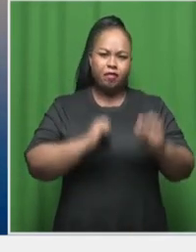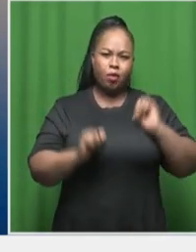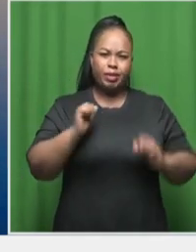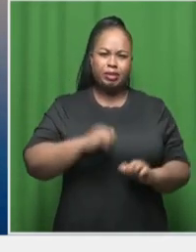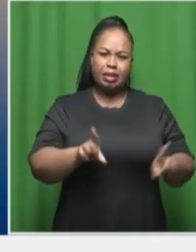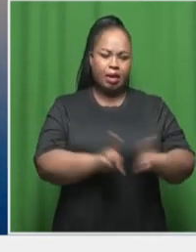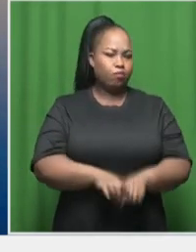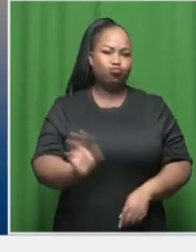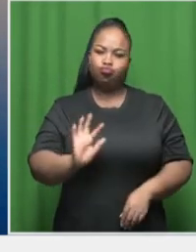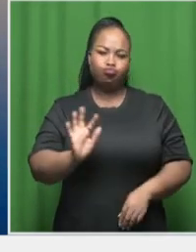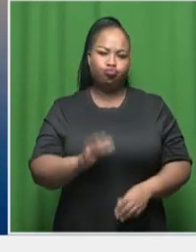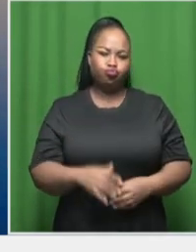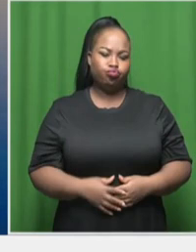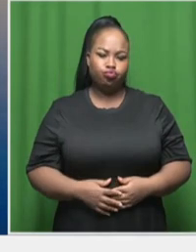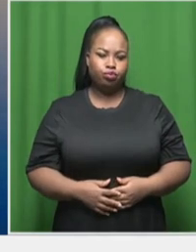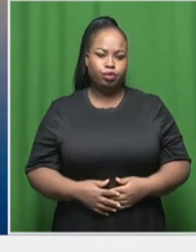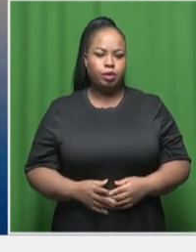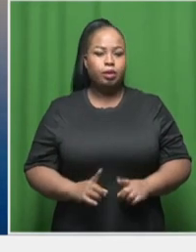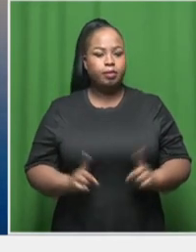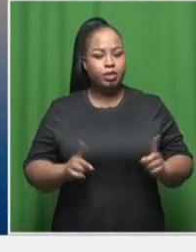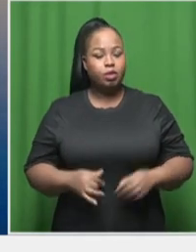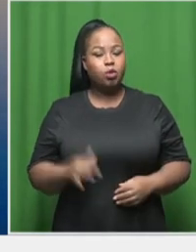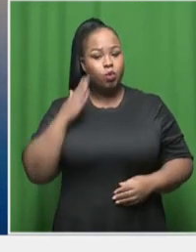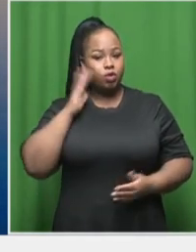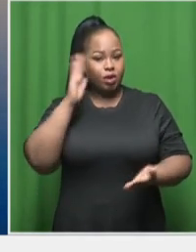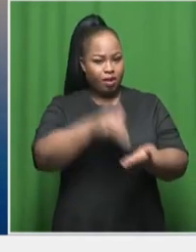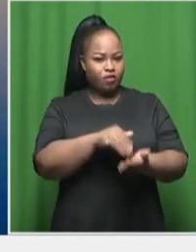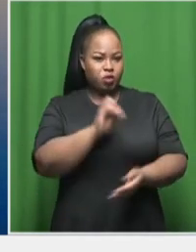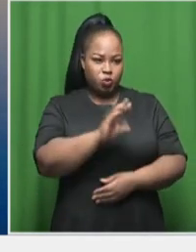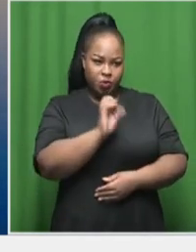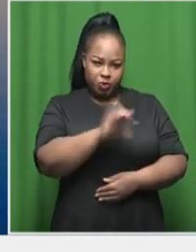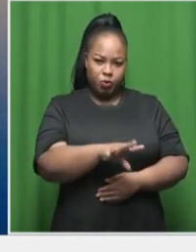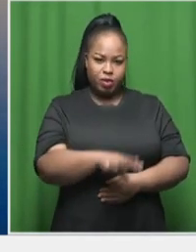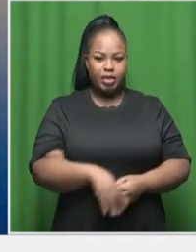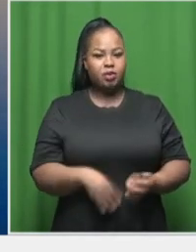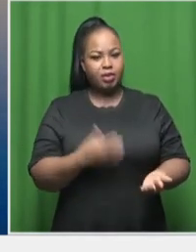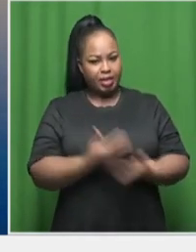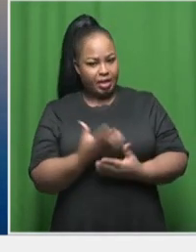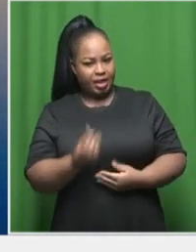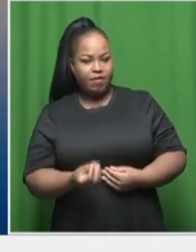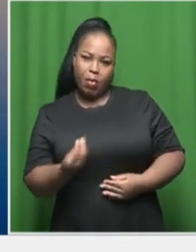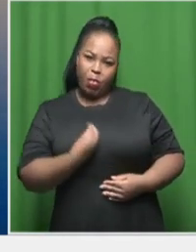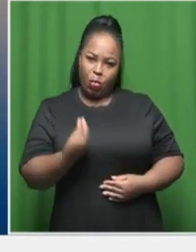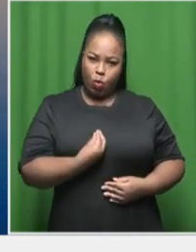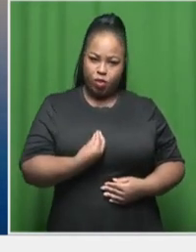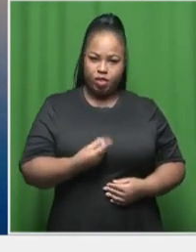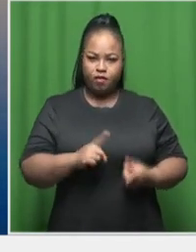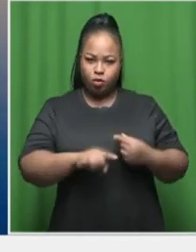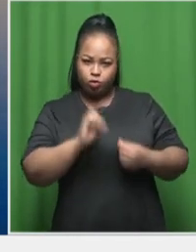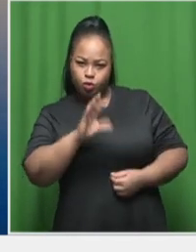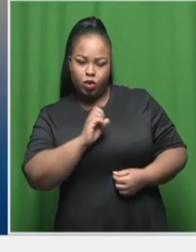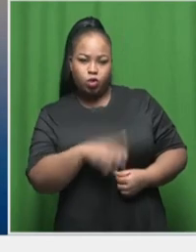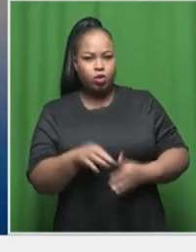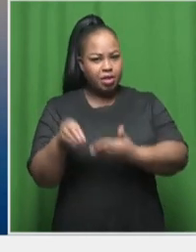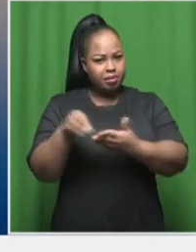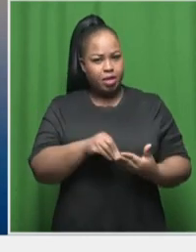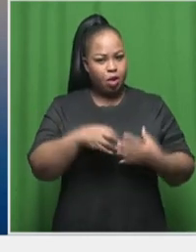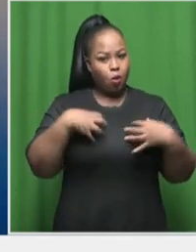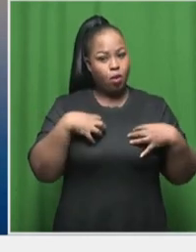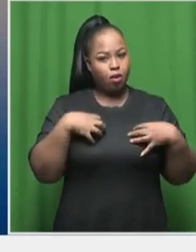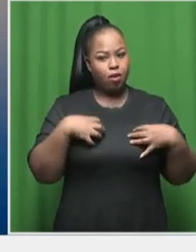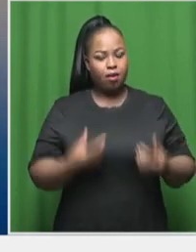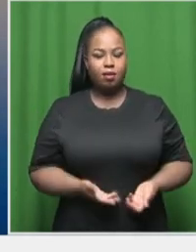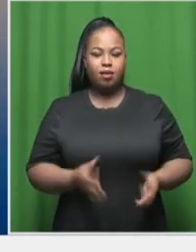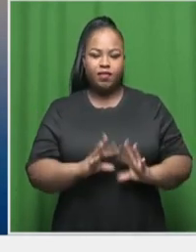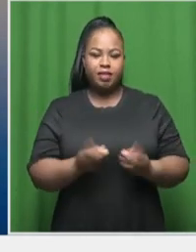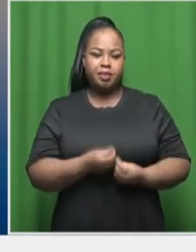same space all over. So when we get to Soweto as an example, then we're going to have young stars in Soweto bringing what they